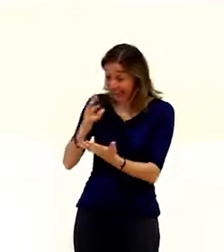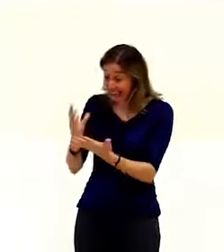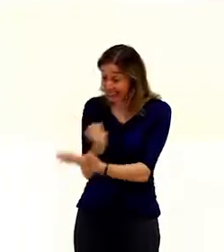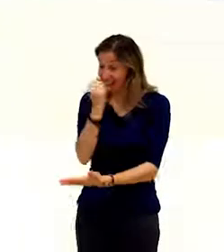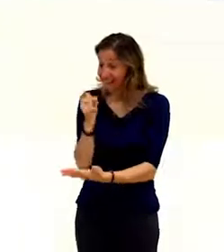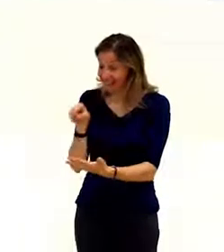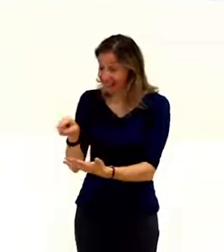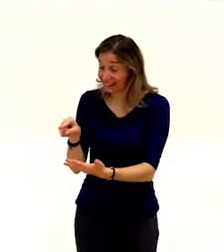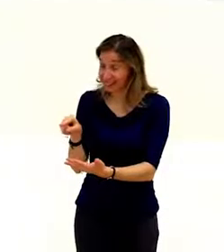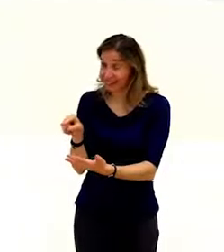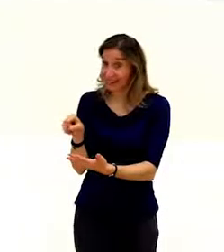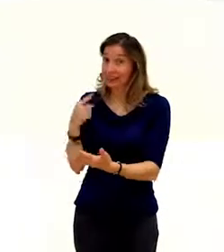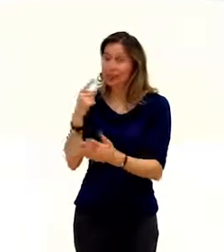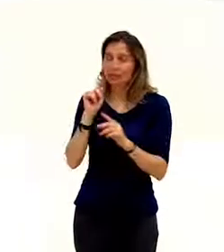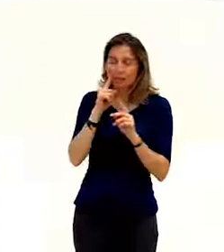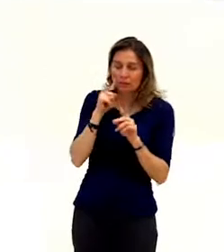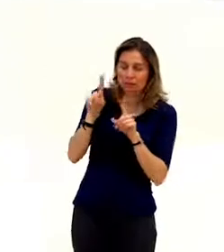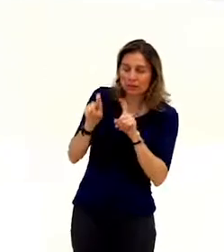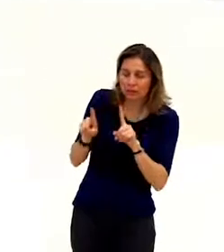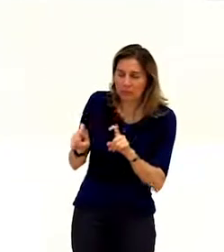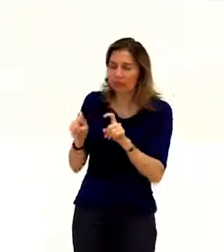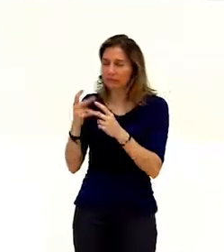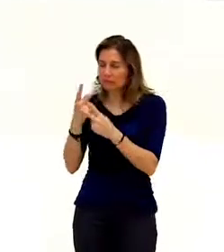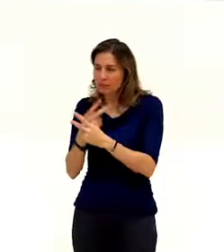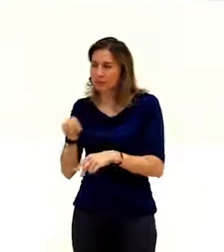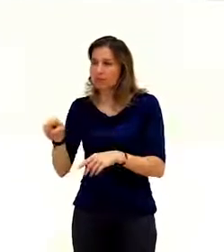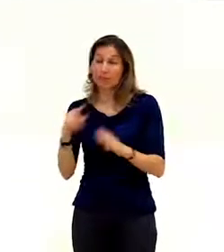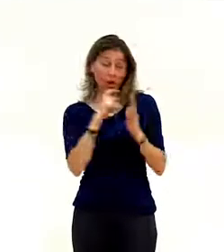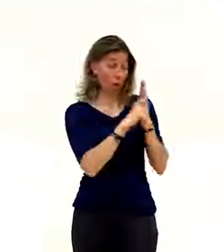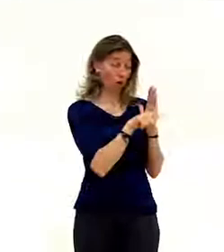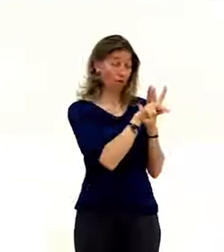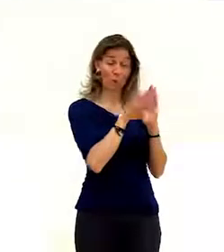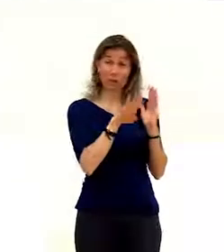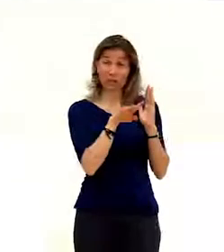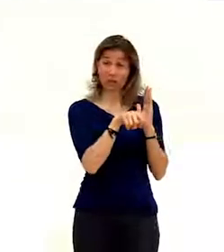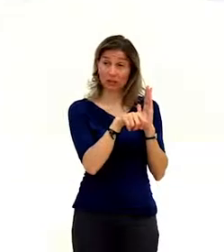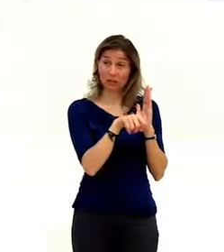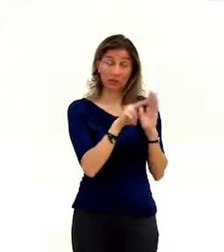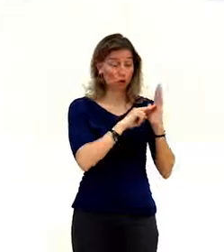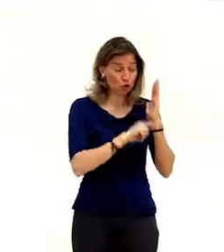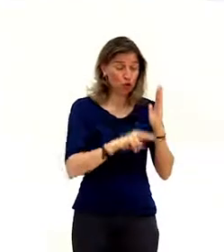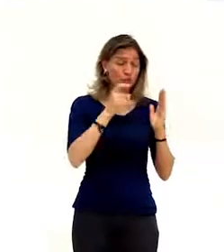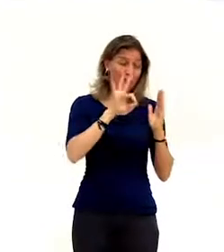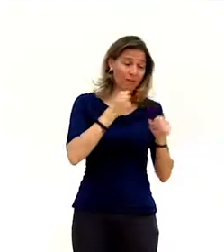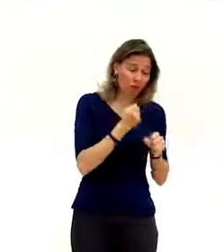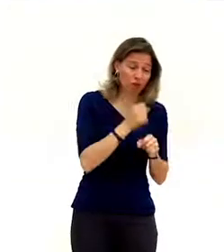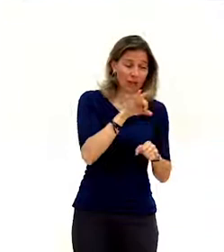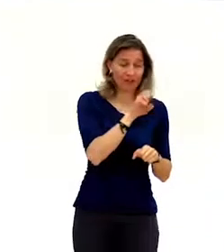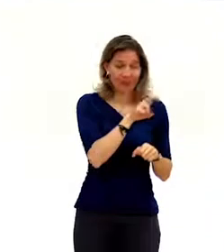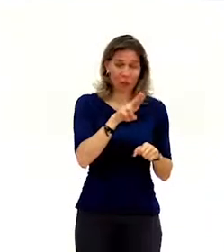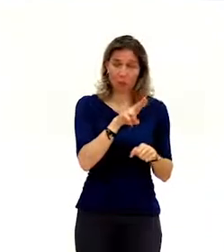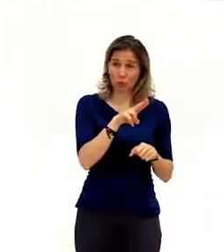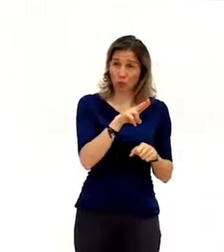that discretion pursuant to Article 14 of the Treaty of Functioning of the European Union